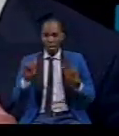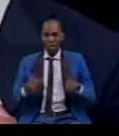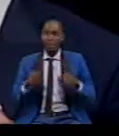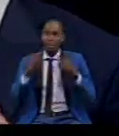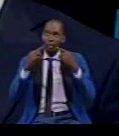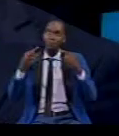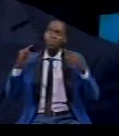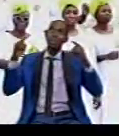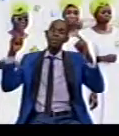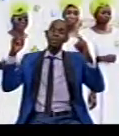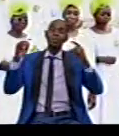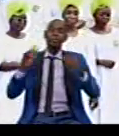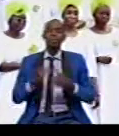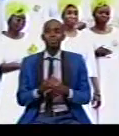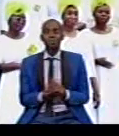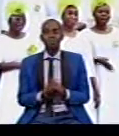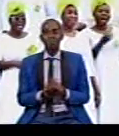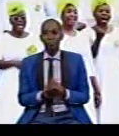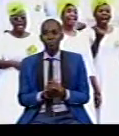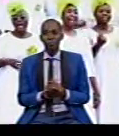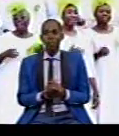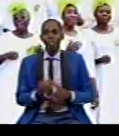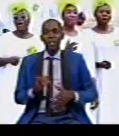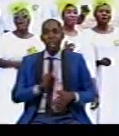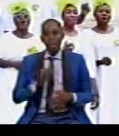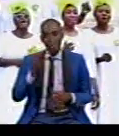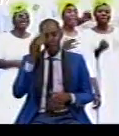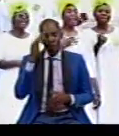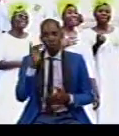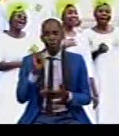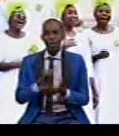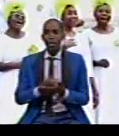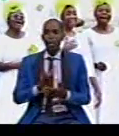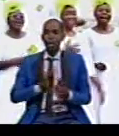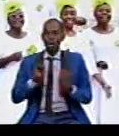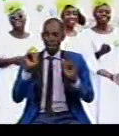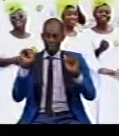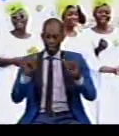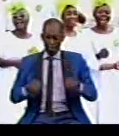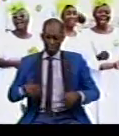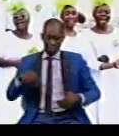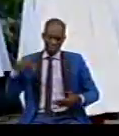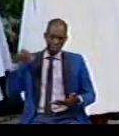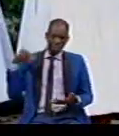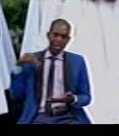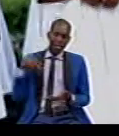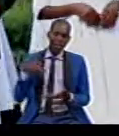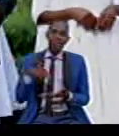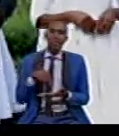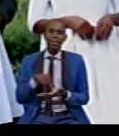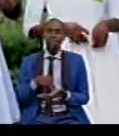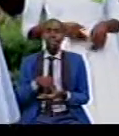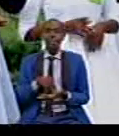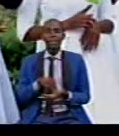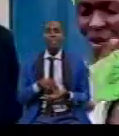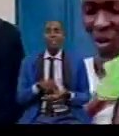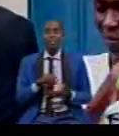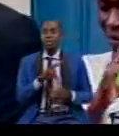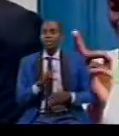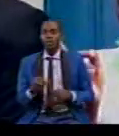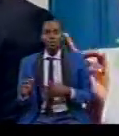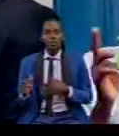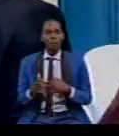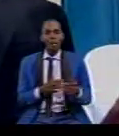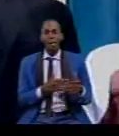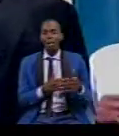the presence of the Lord. What the Lord is saying is, don't hide. It's of no use. Don't